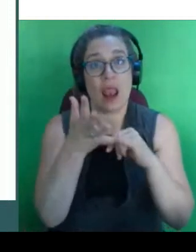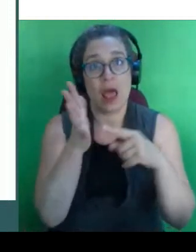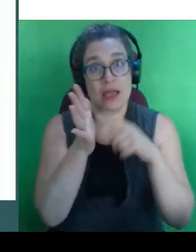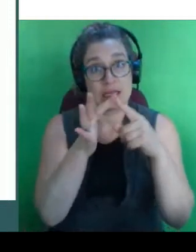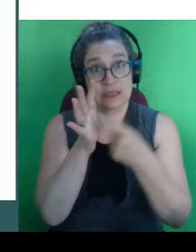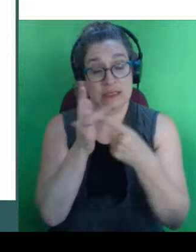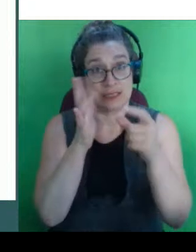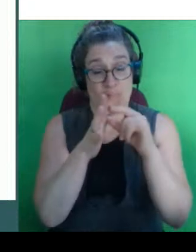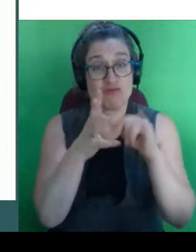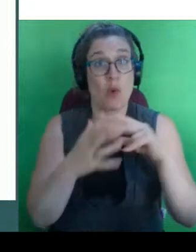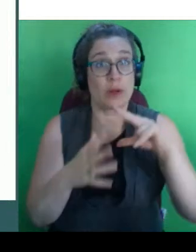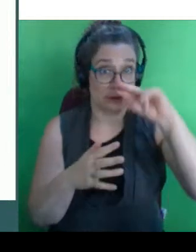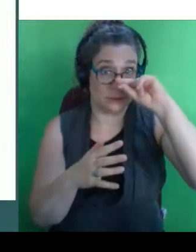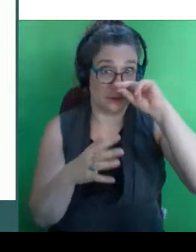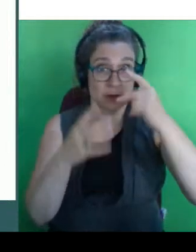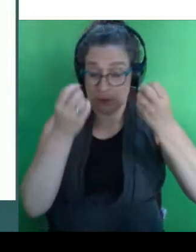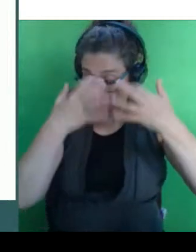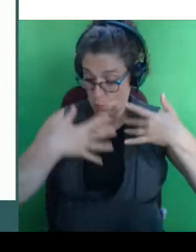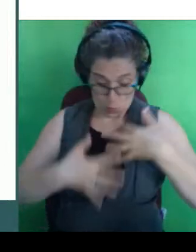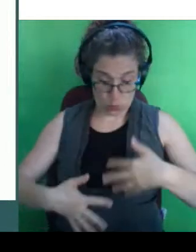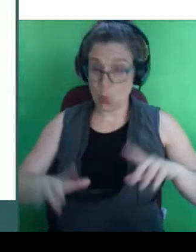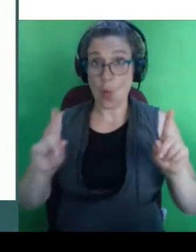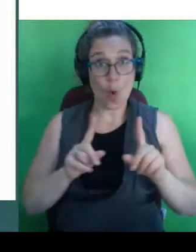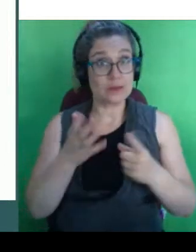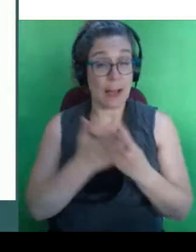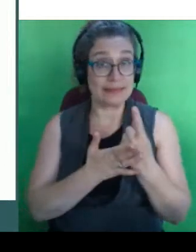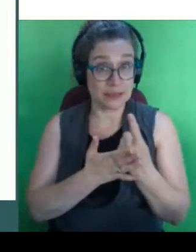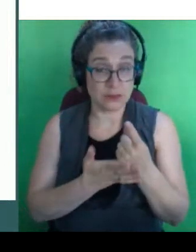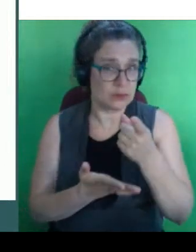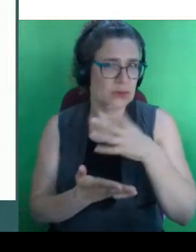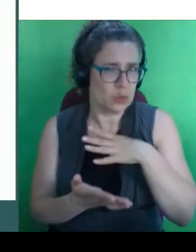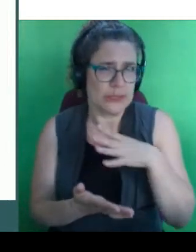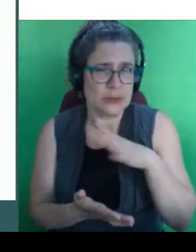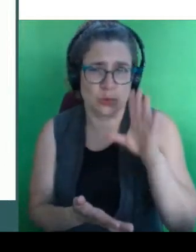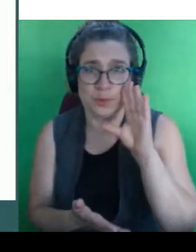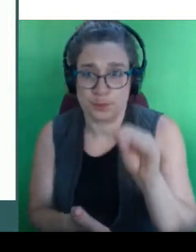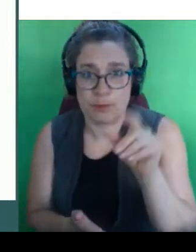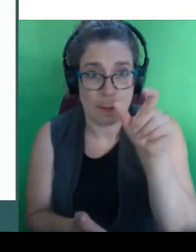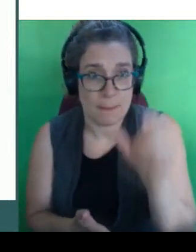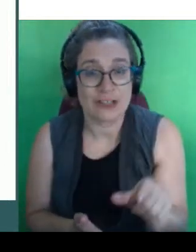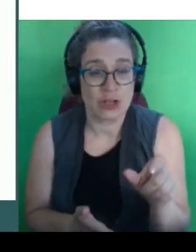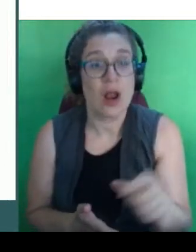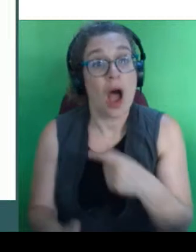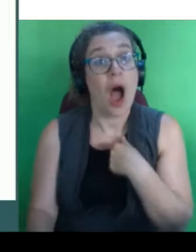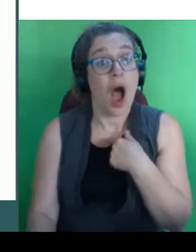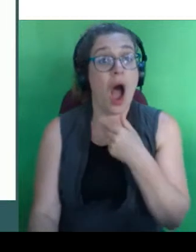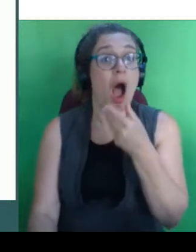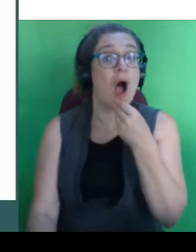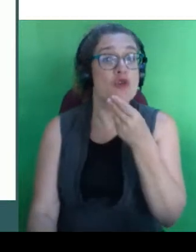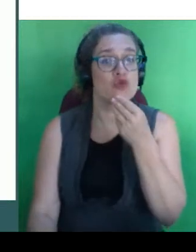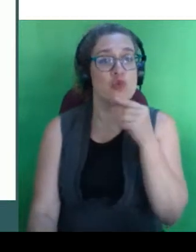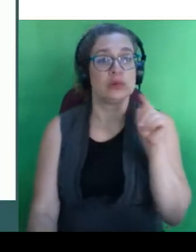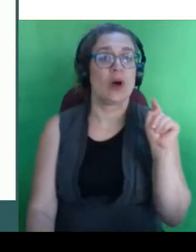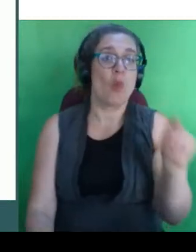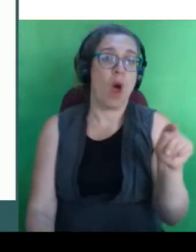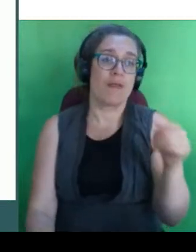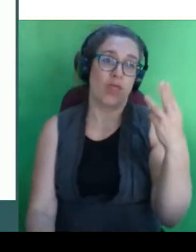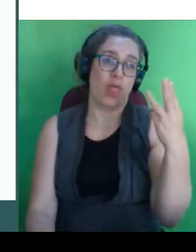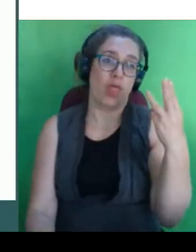to reassure patients. And I use one of these 3 on the left here because they are the